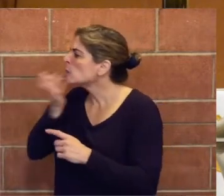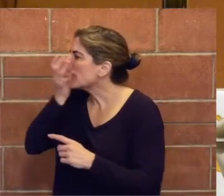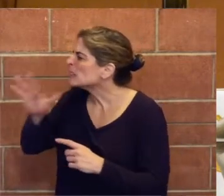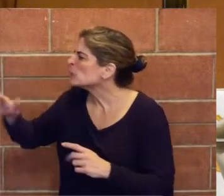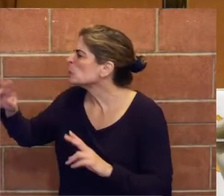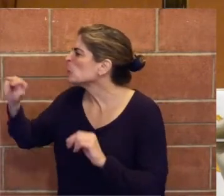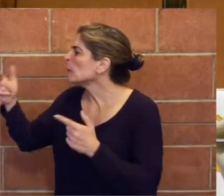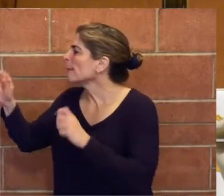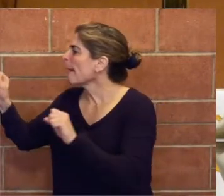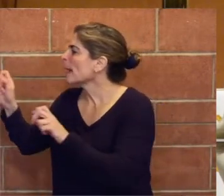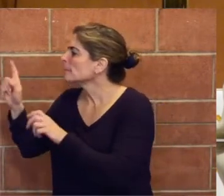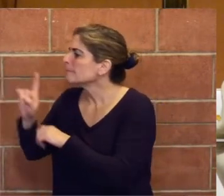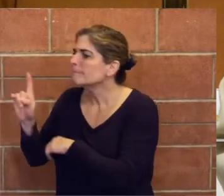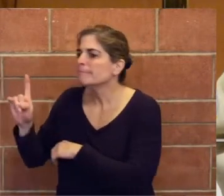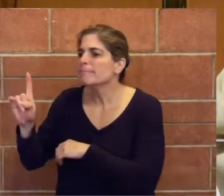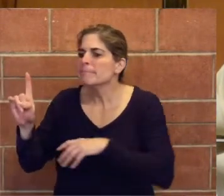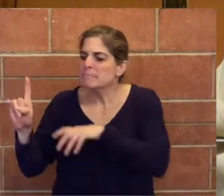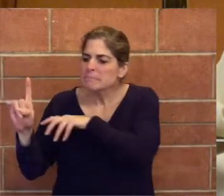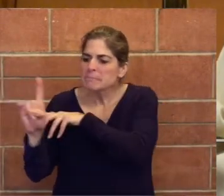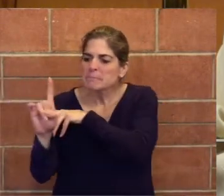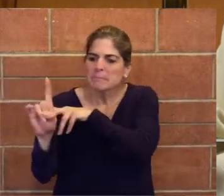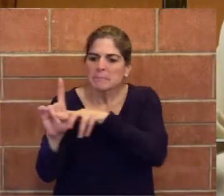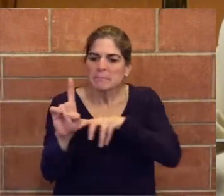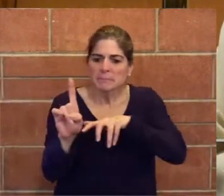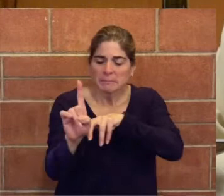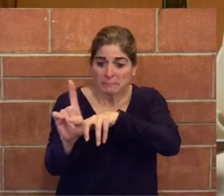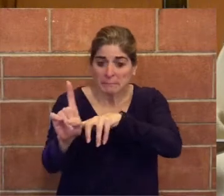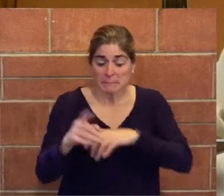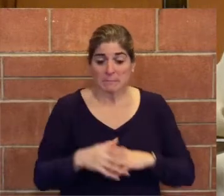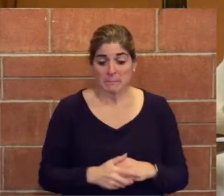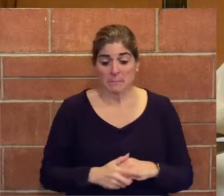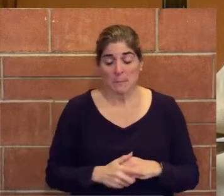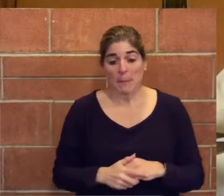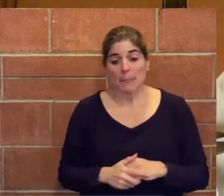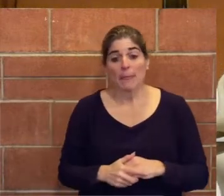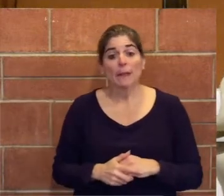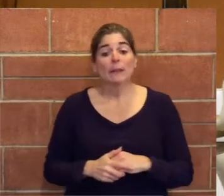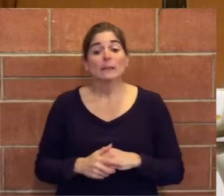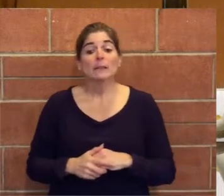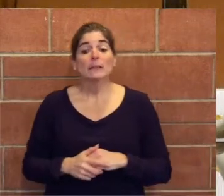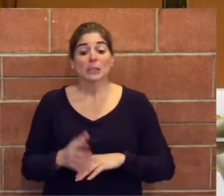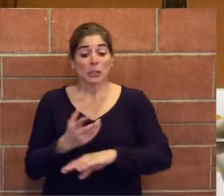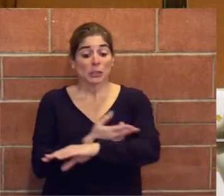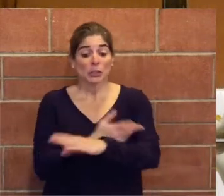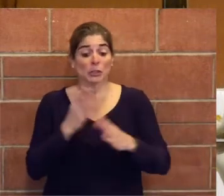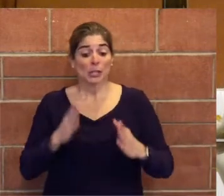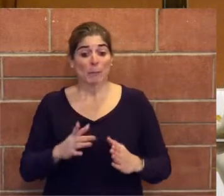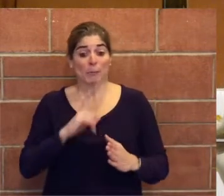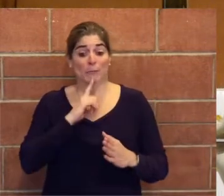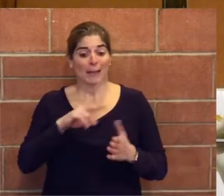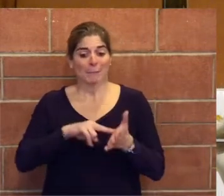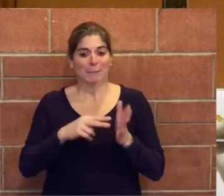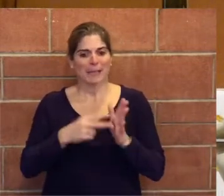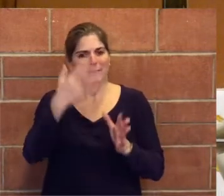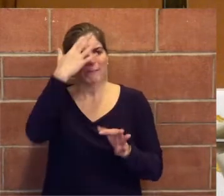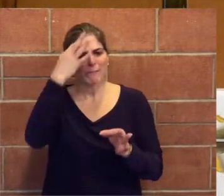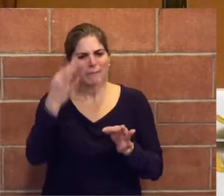rough terrain. The primary characteristic of a shepherd is